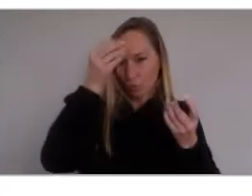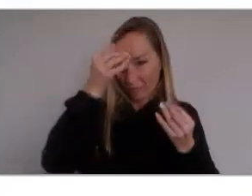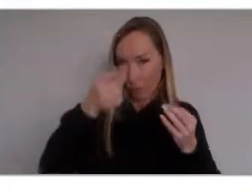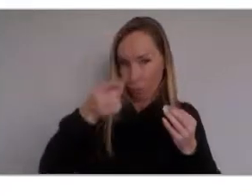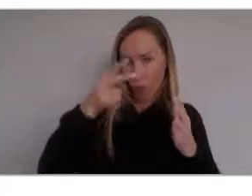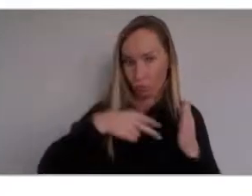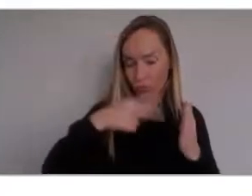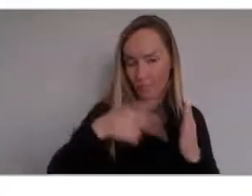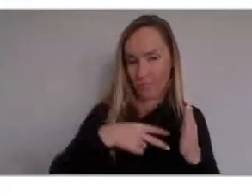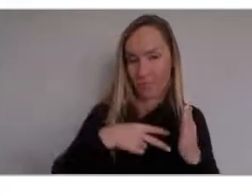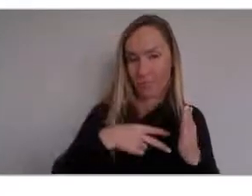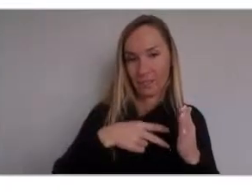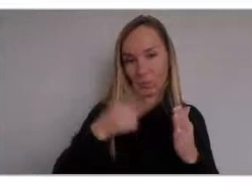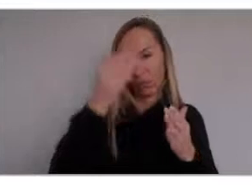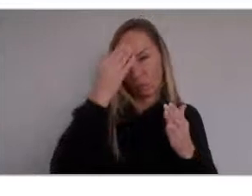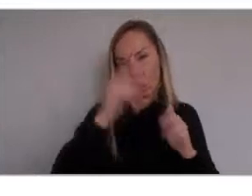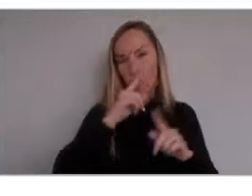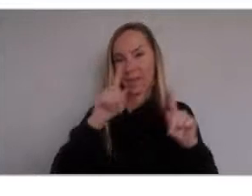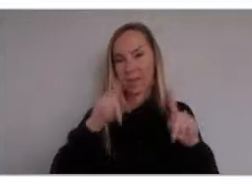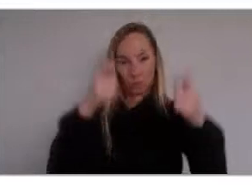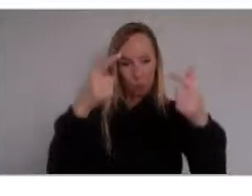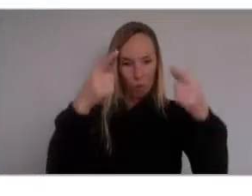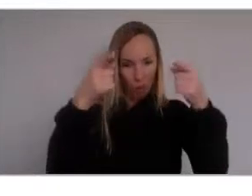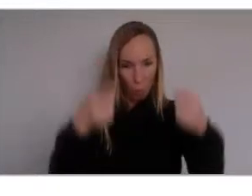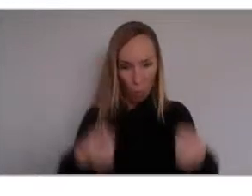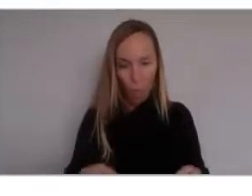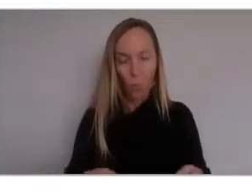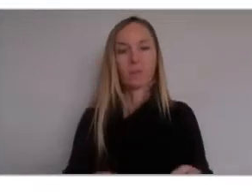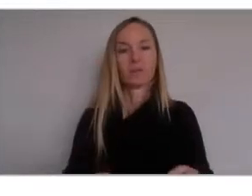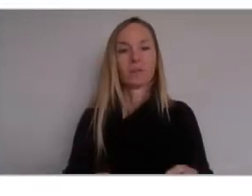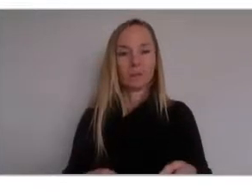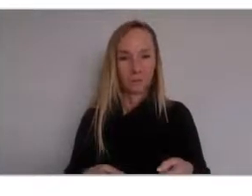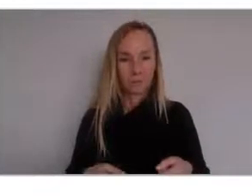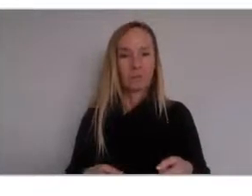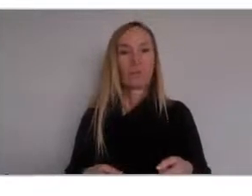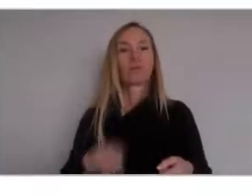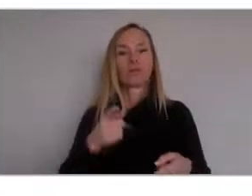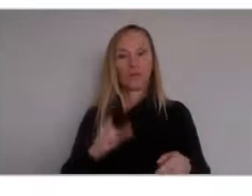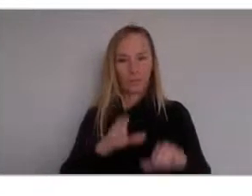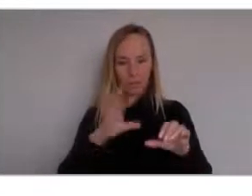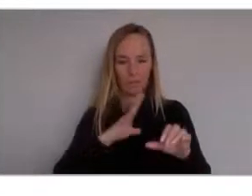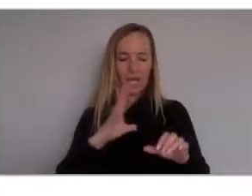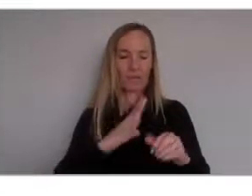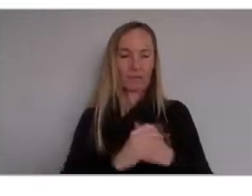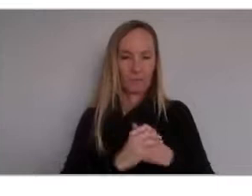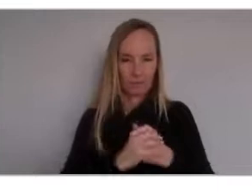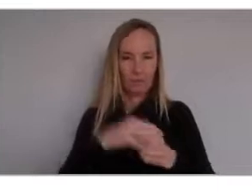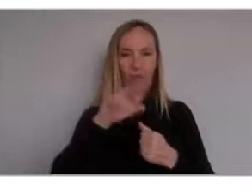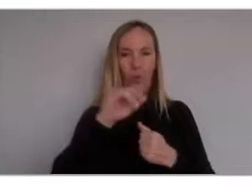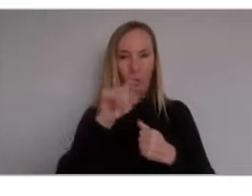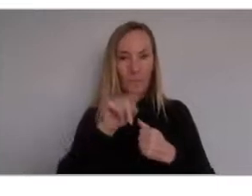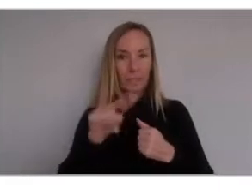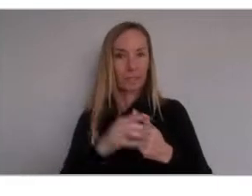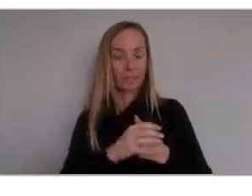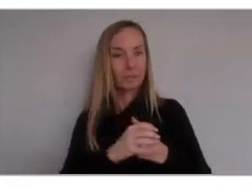you're reading. And so if you know the answers to all of these questions, then you'll do well on the quiz. So